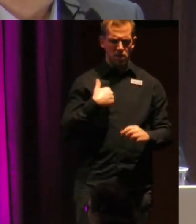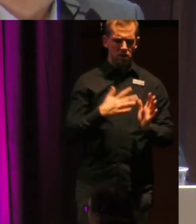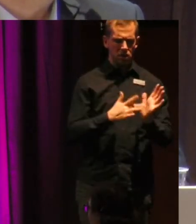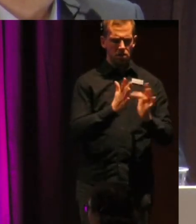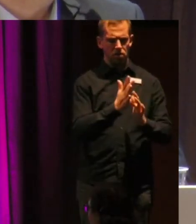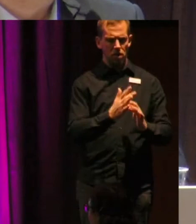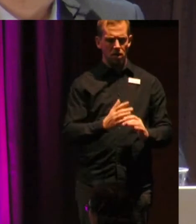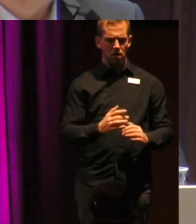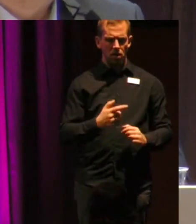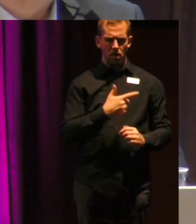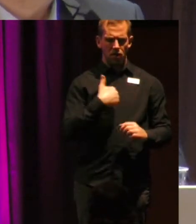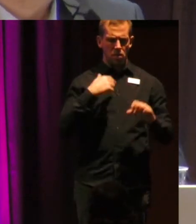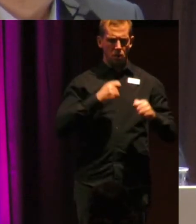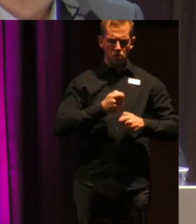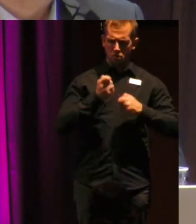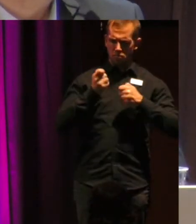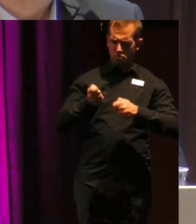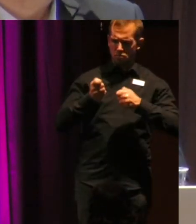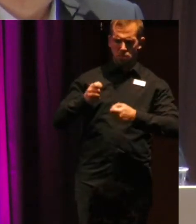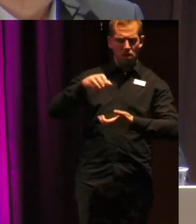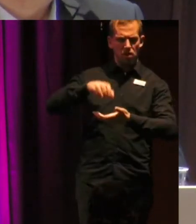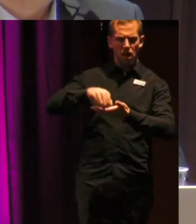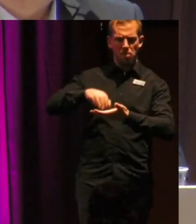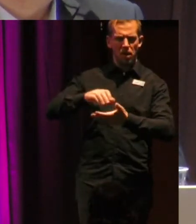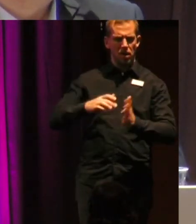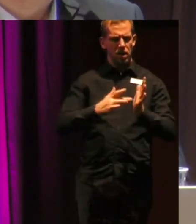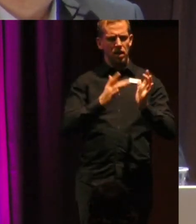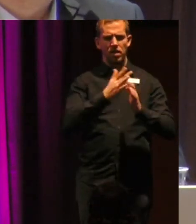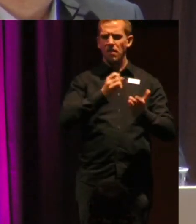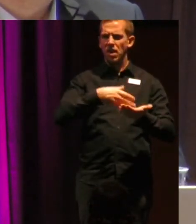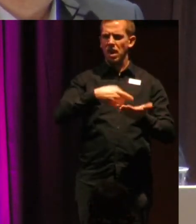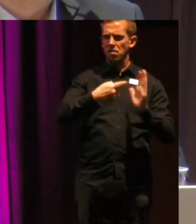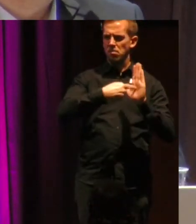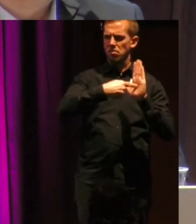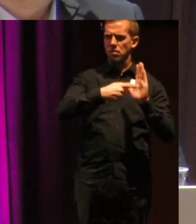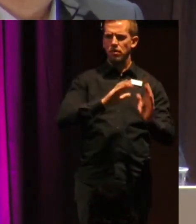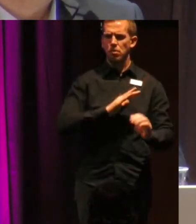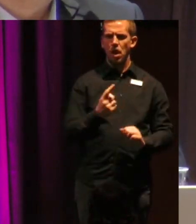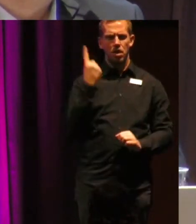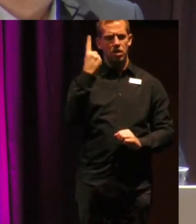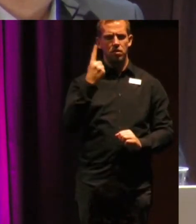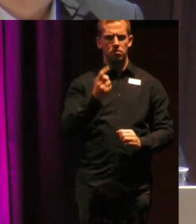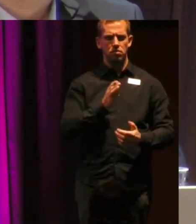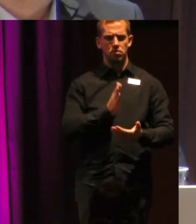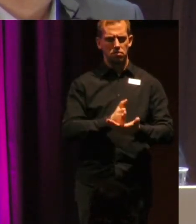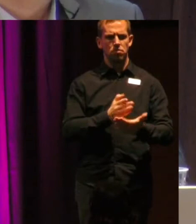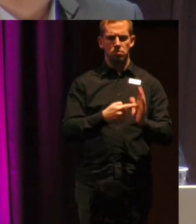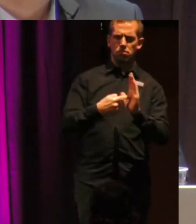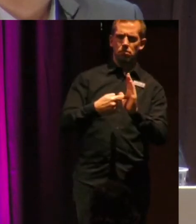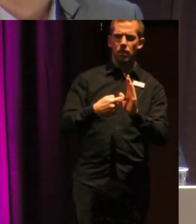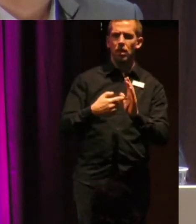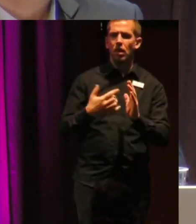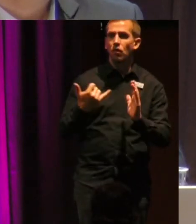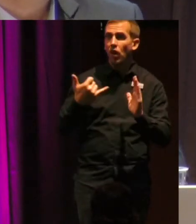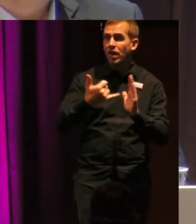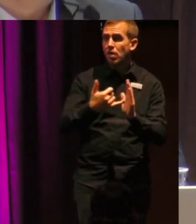to convince our society that the Christian values are the only one, and what comes with